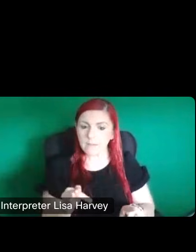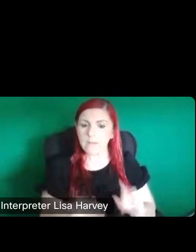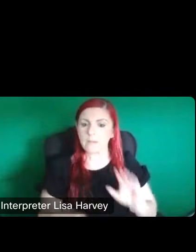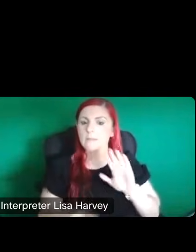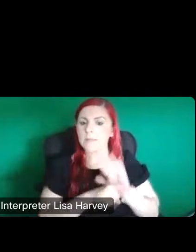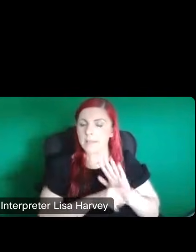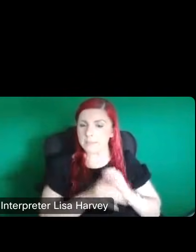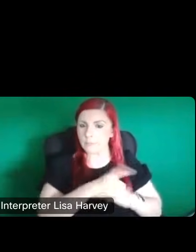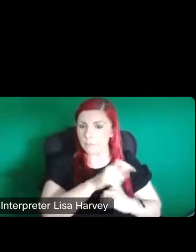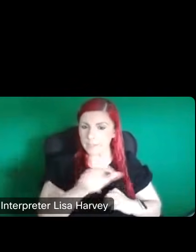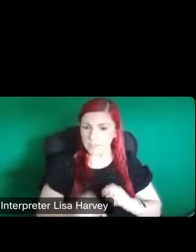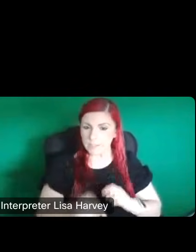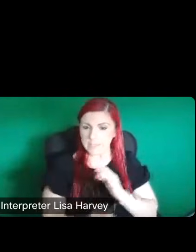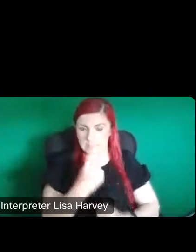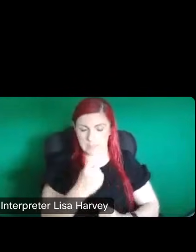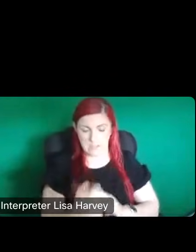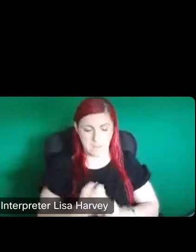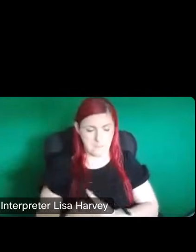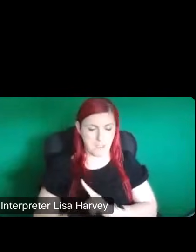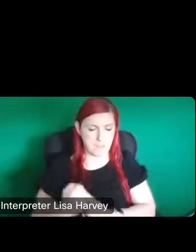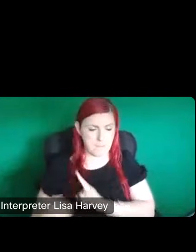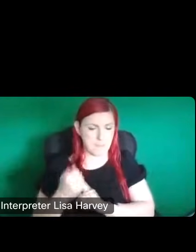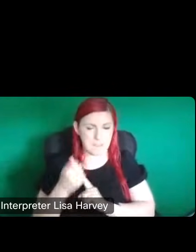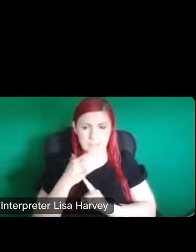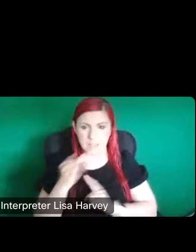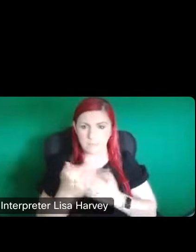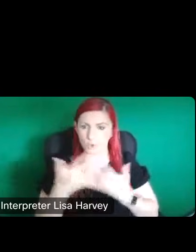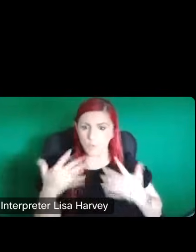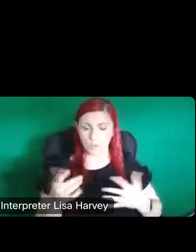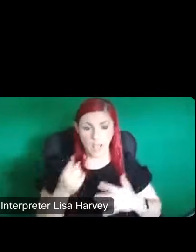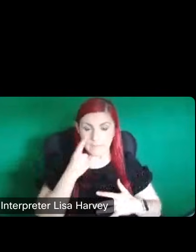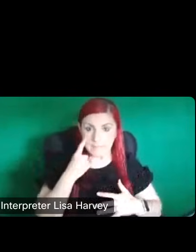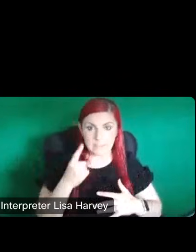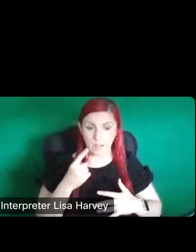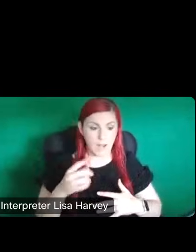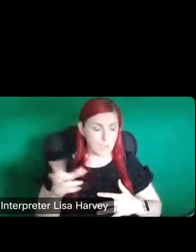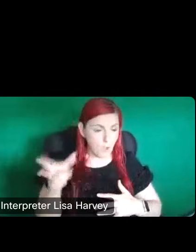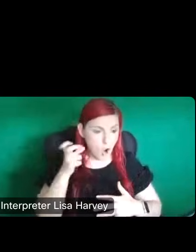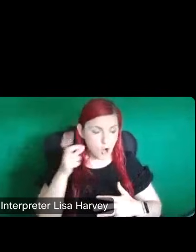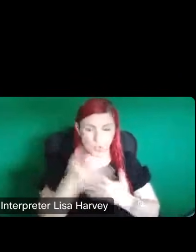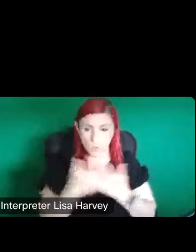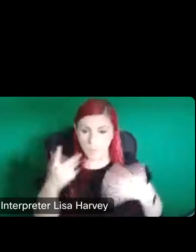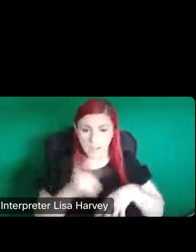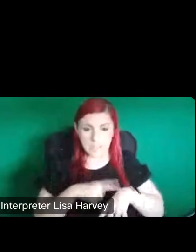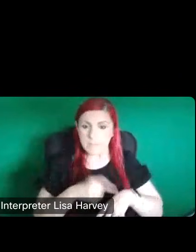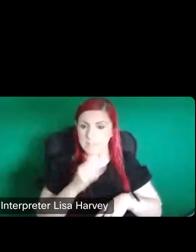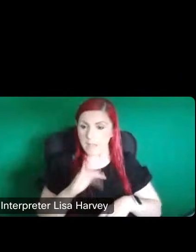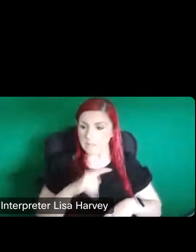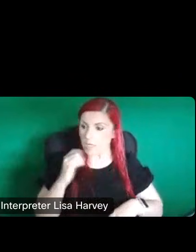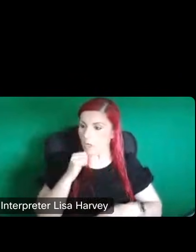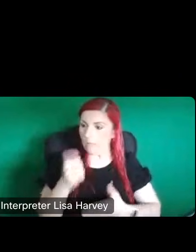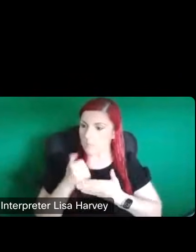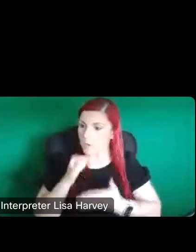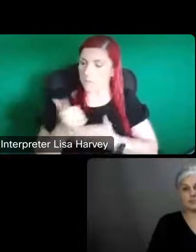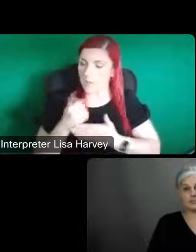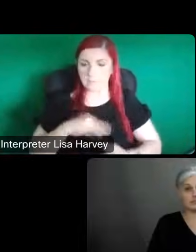heavily on staff. I've heard too many accounts of staff not being adequately supported when traumatic events have unfolded, and I sense there is a lot